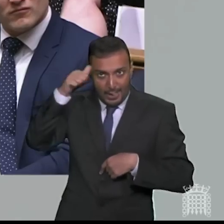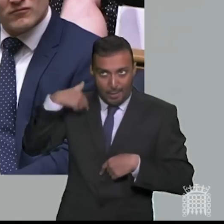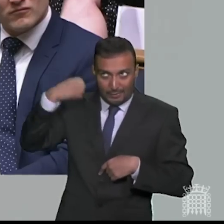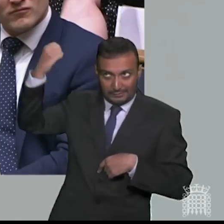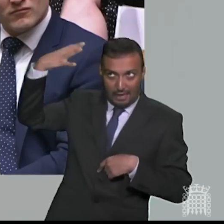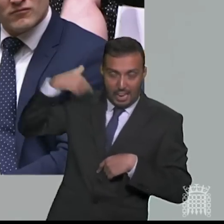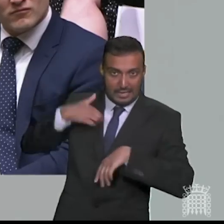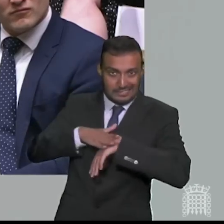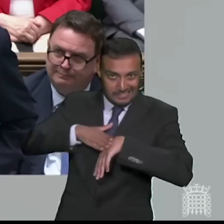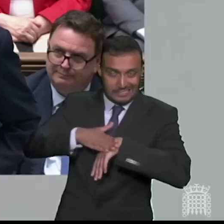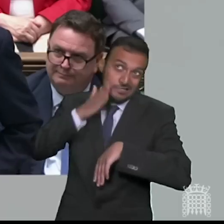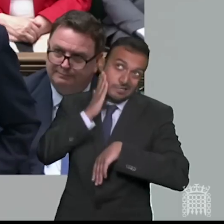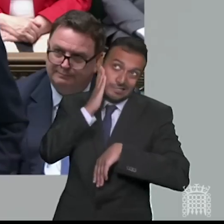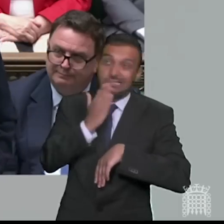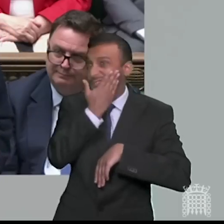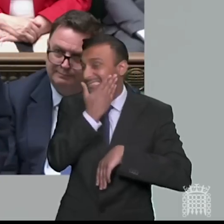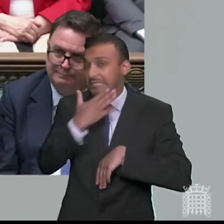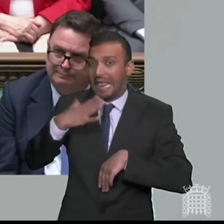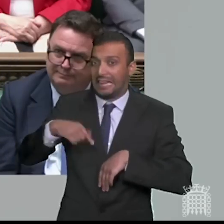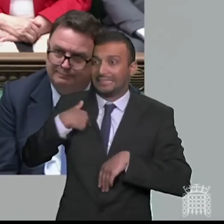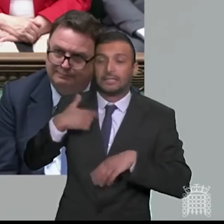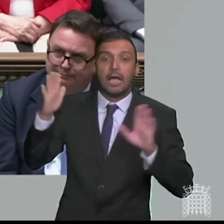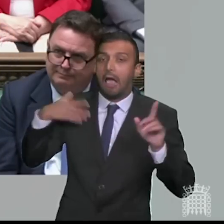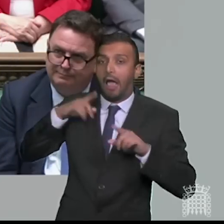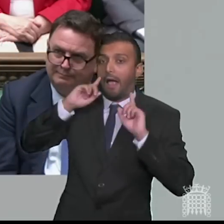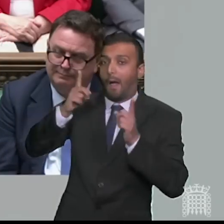won't trespass onto Treasury decisions in this setting, but I